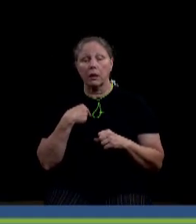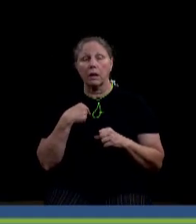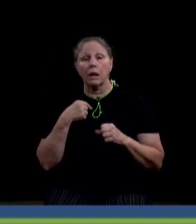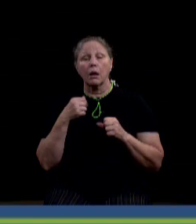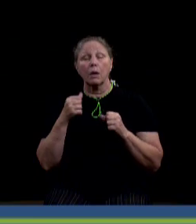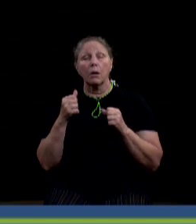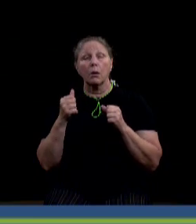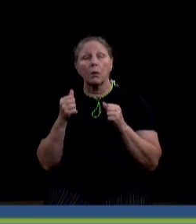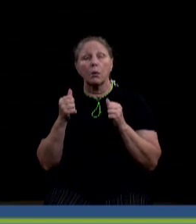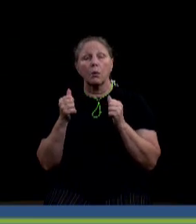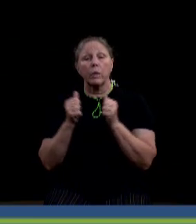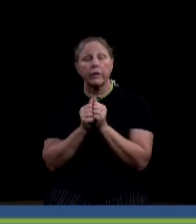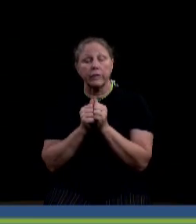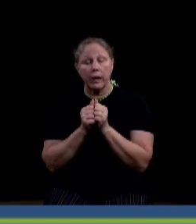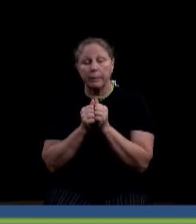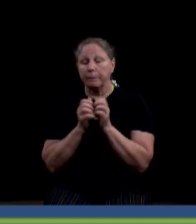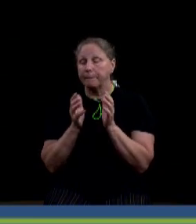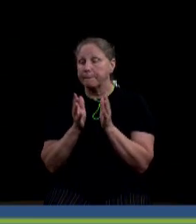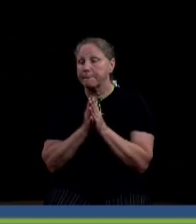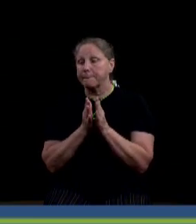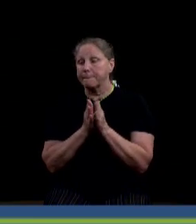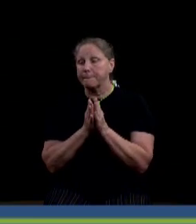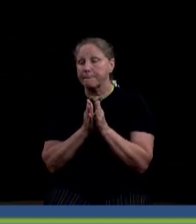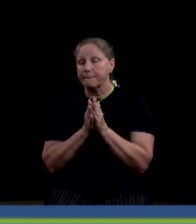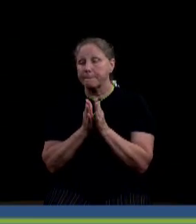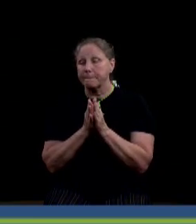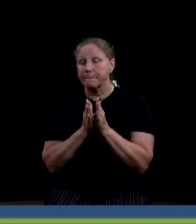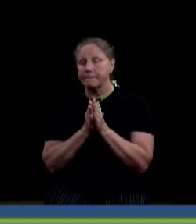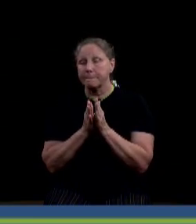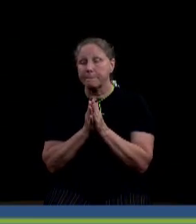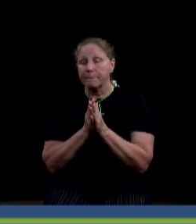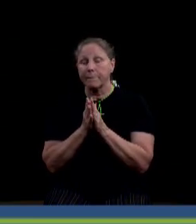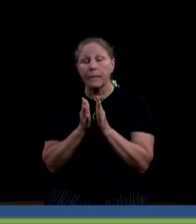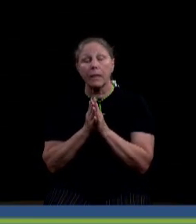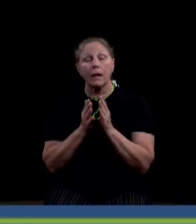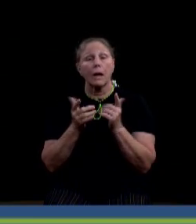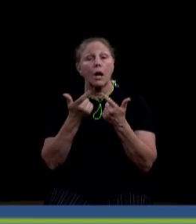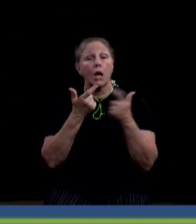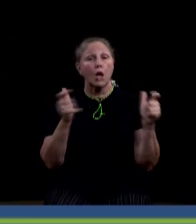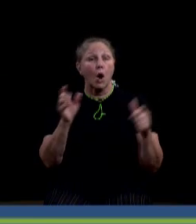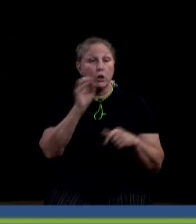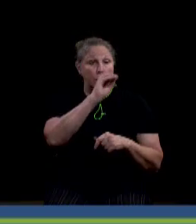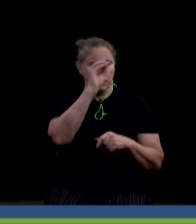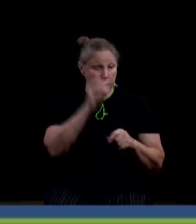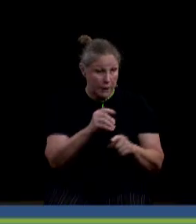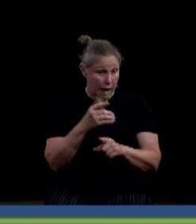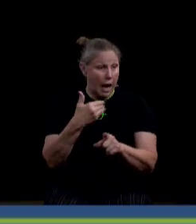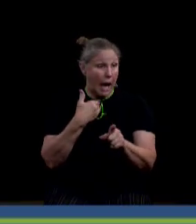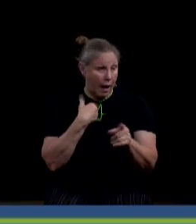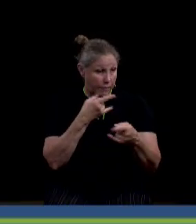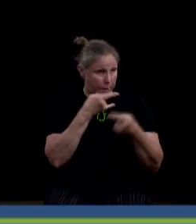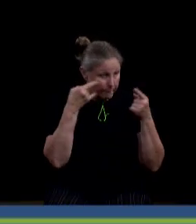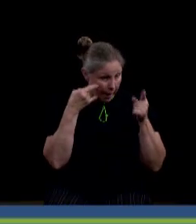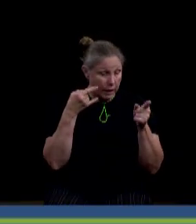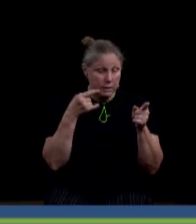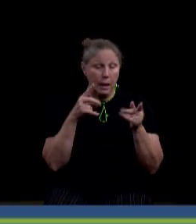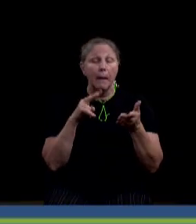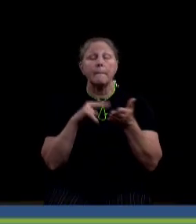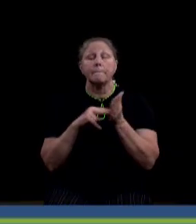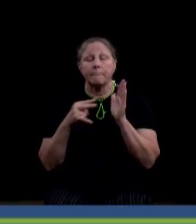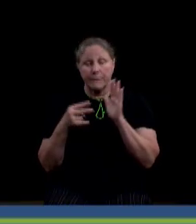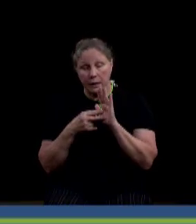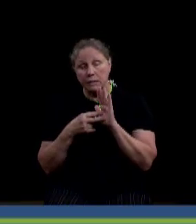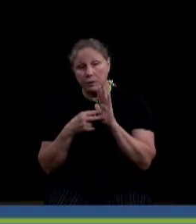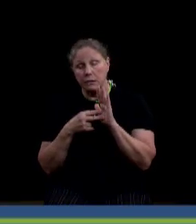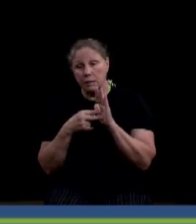large portion of the population using masks, we can have a significant reduction in the